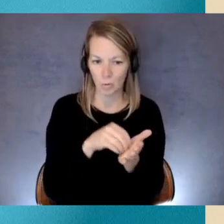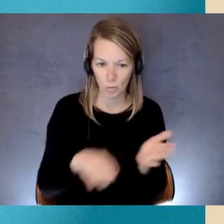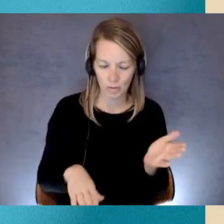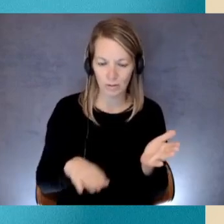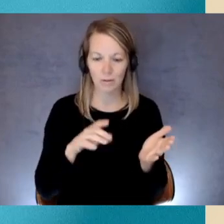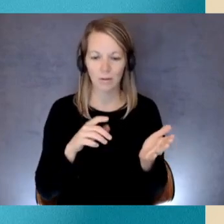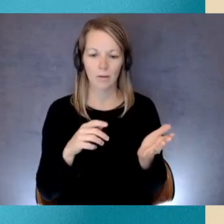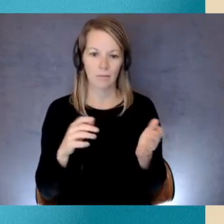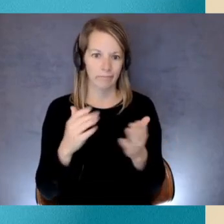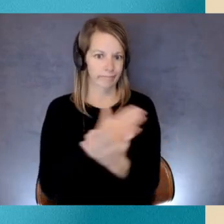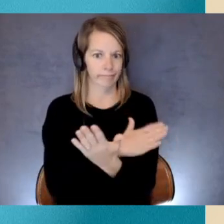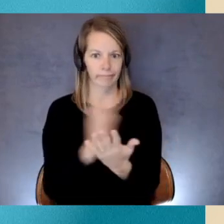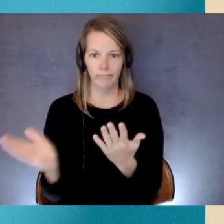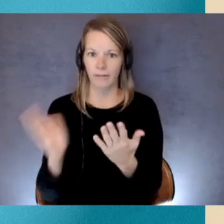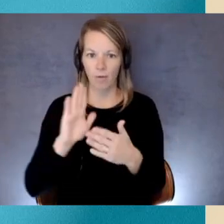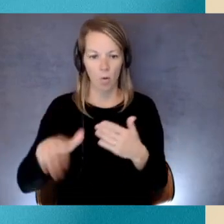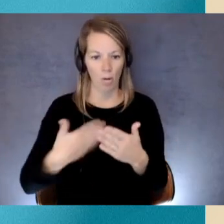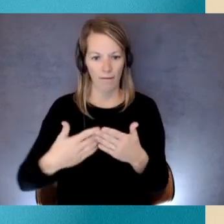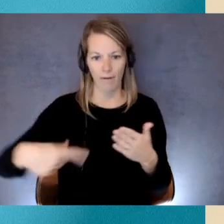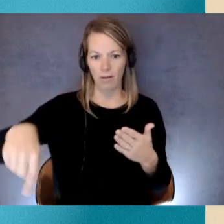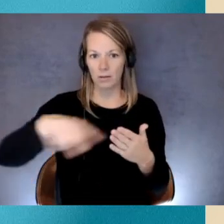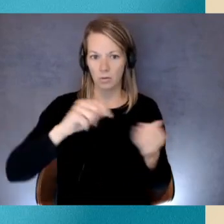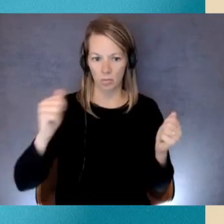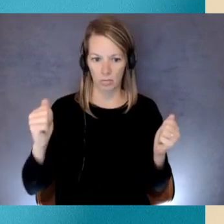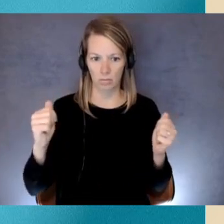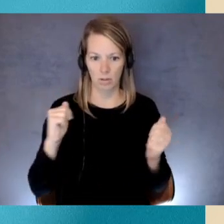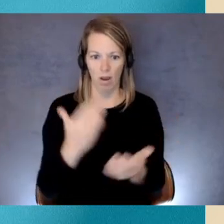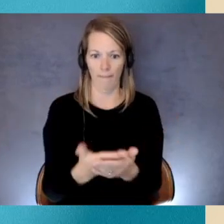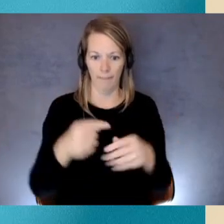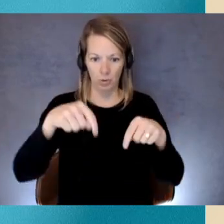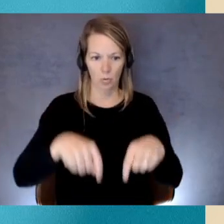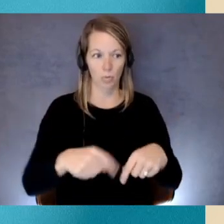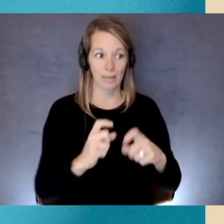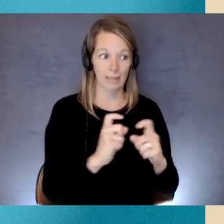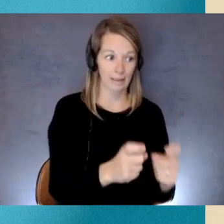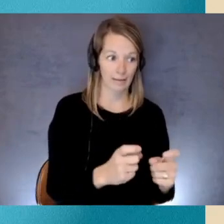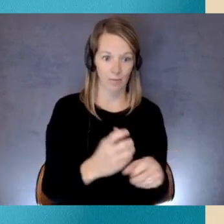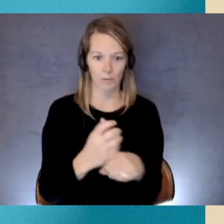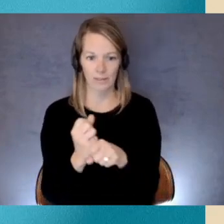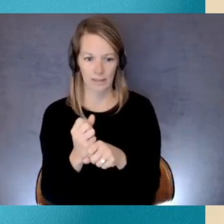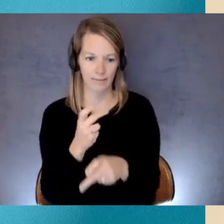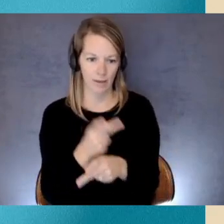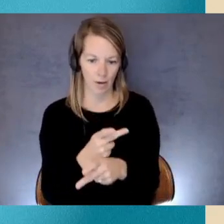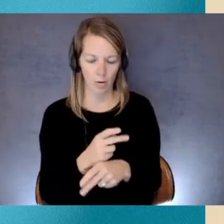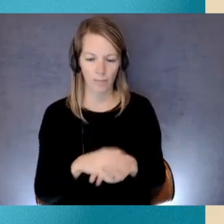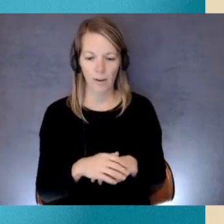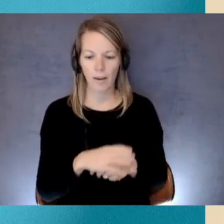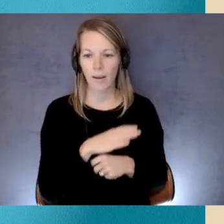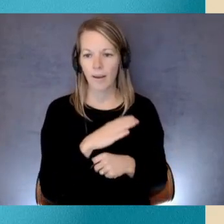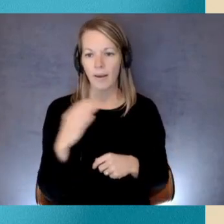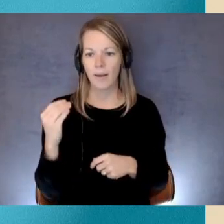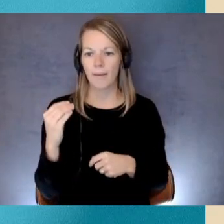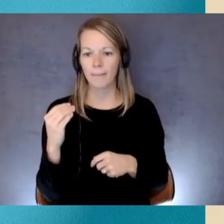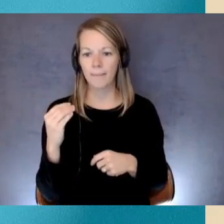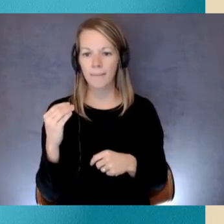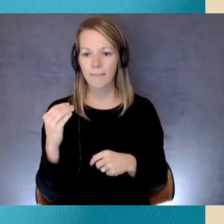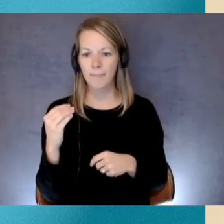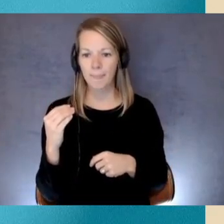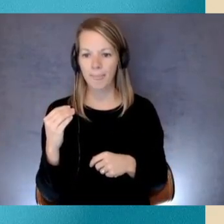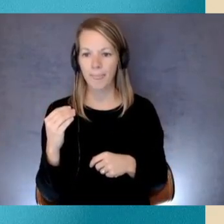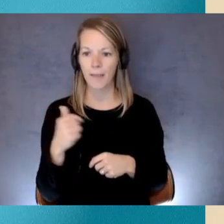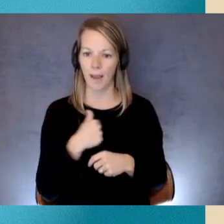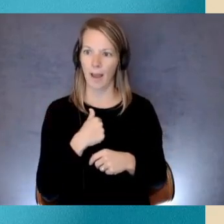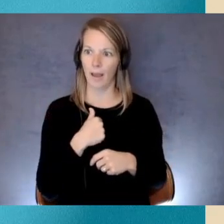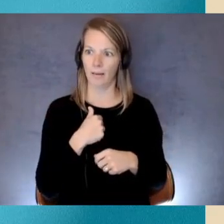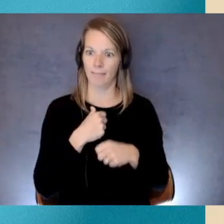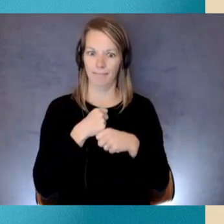of that you can imagine of all of us who come to give and receive care. And I make comics.